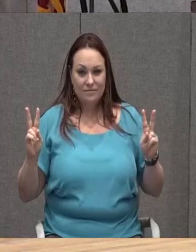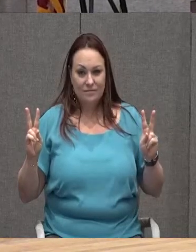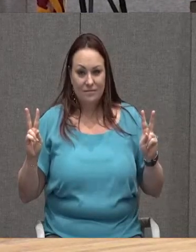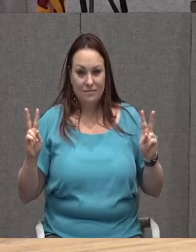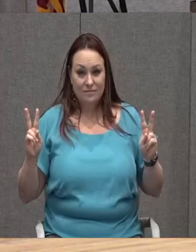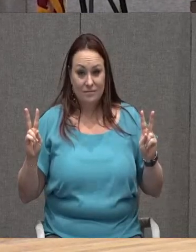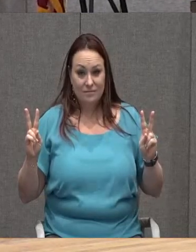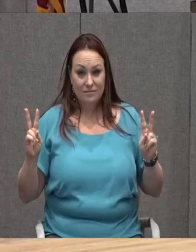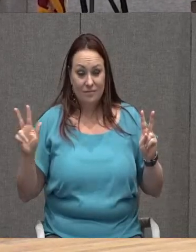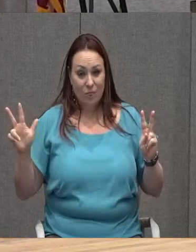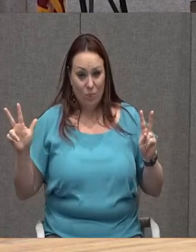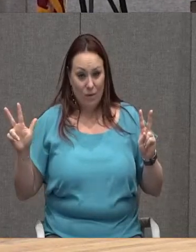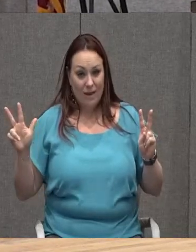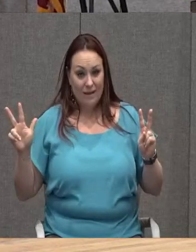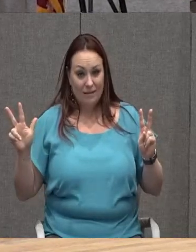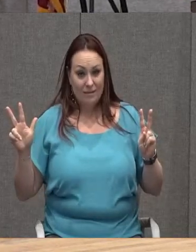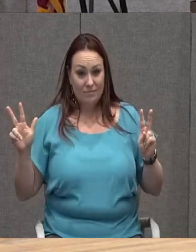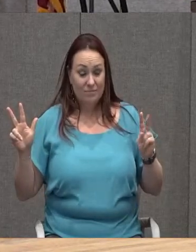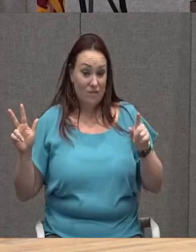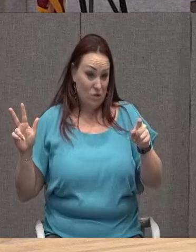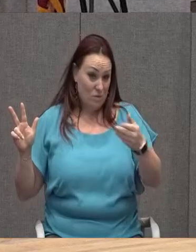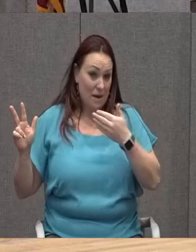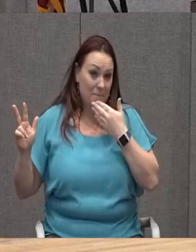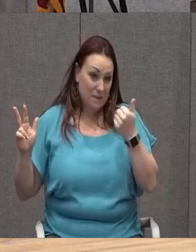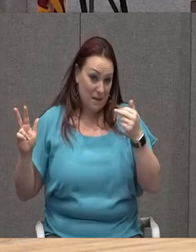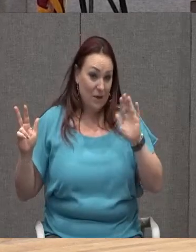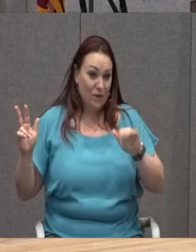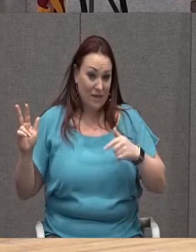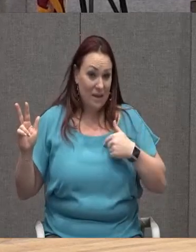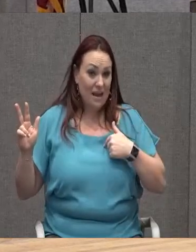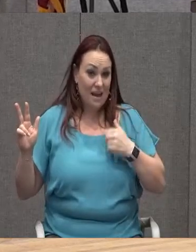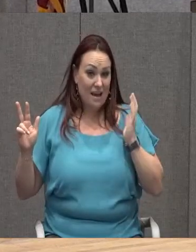You guys might be finding a better way than we are.